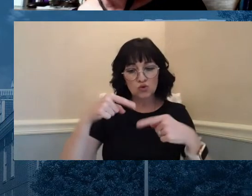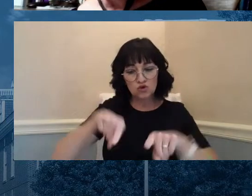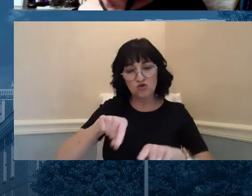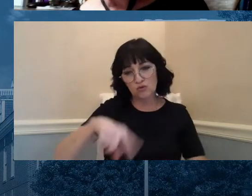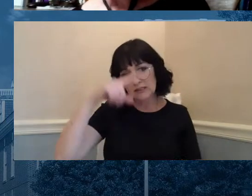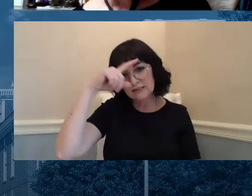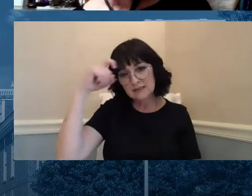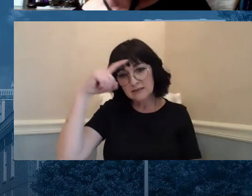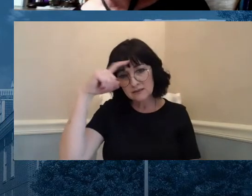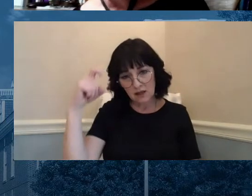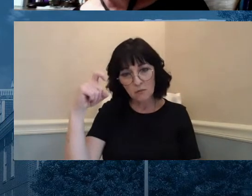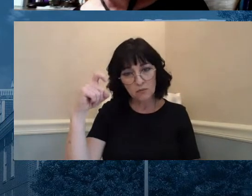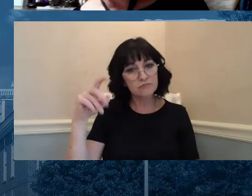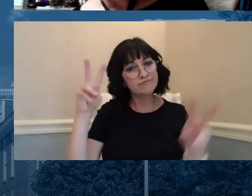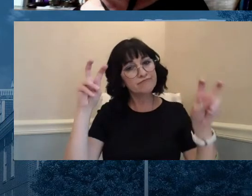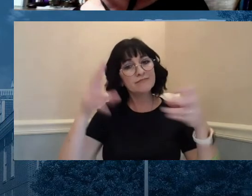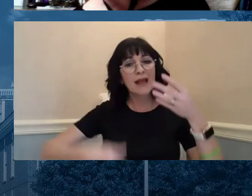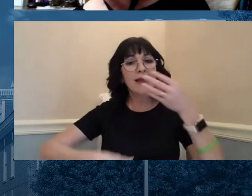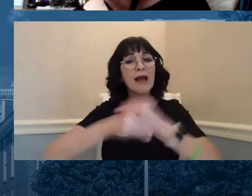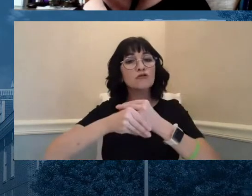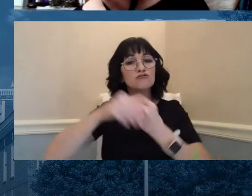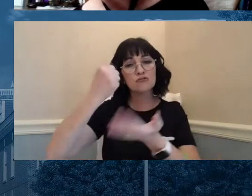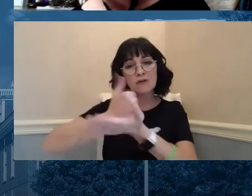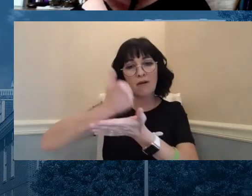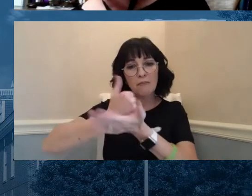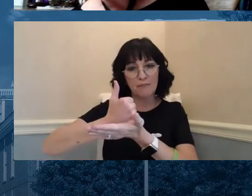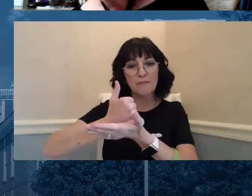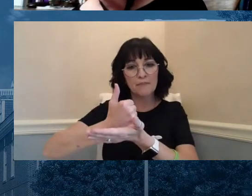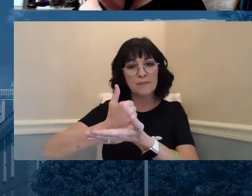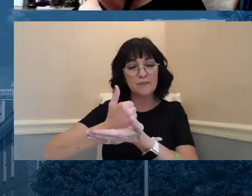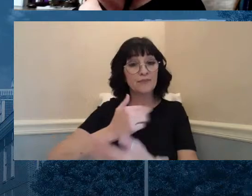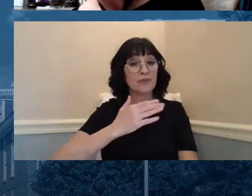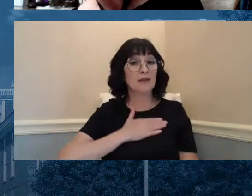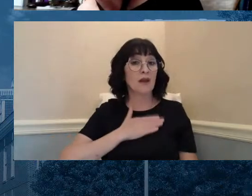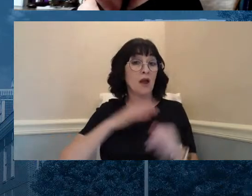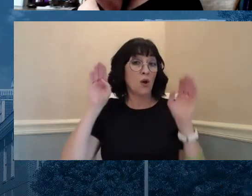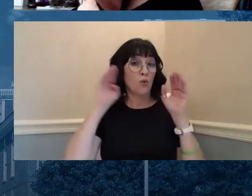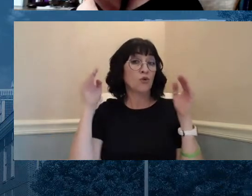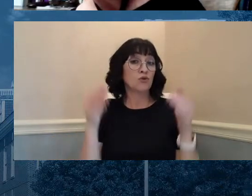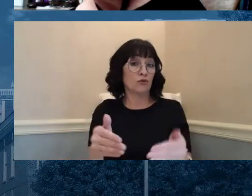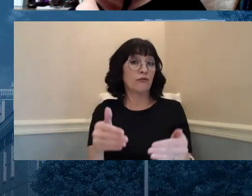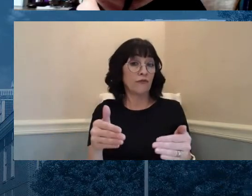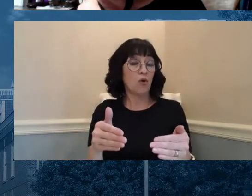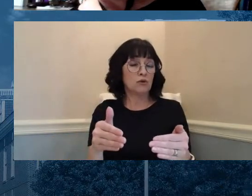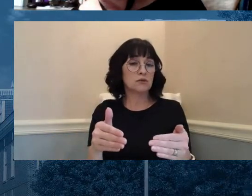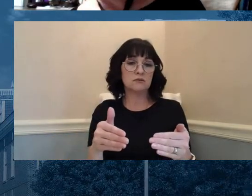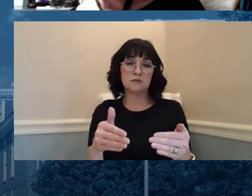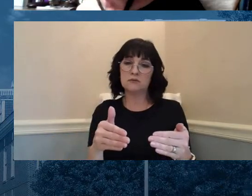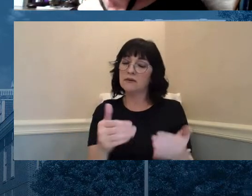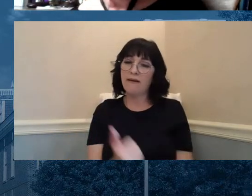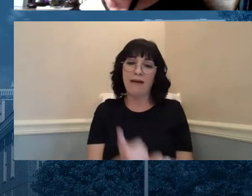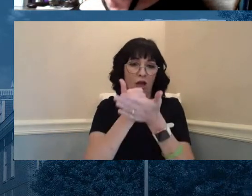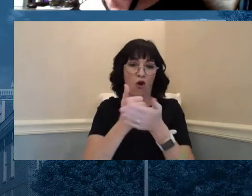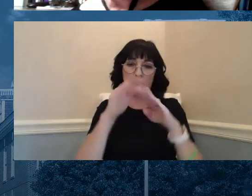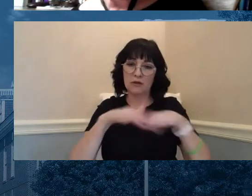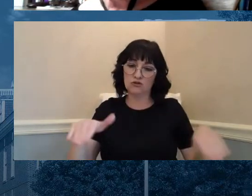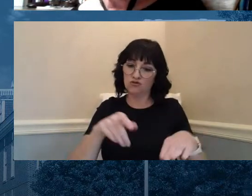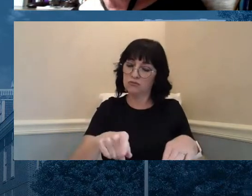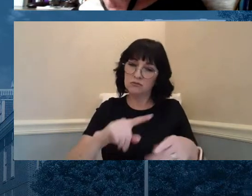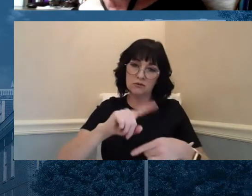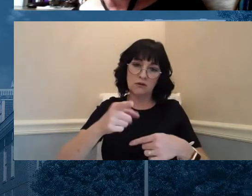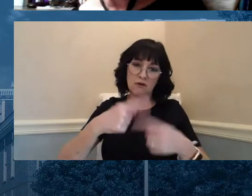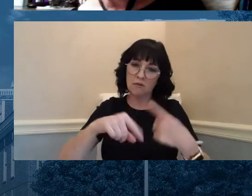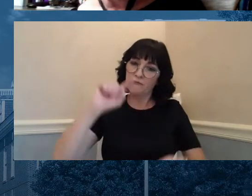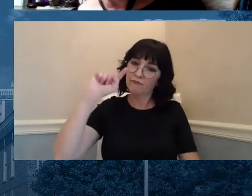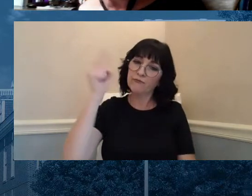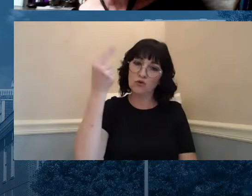So the focus is going to be on helping all of our children. We have a very dedicated staff. They're looking at what they need to do